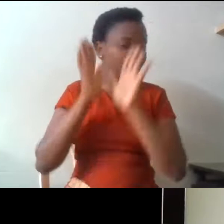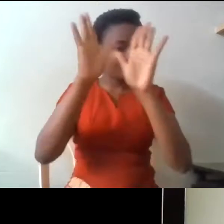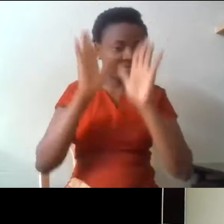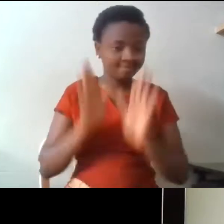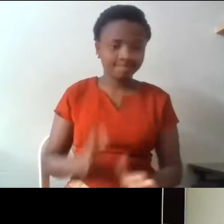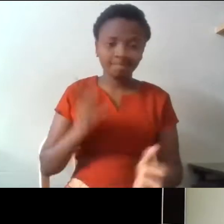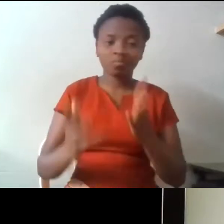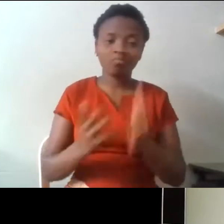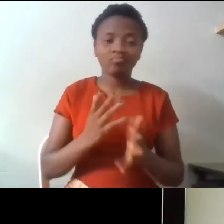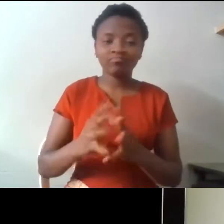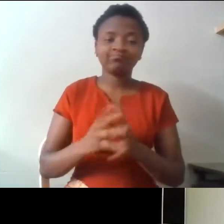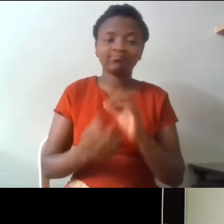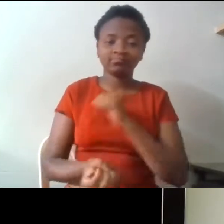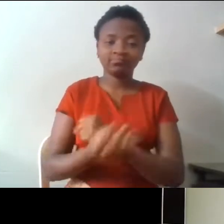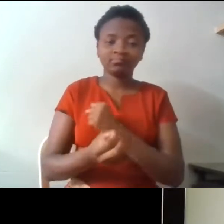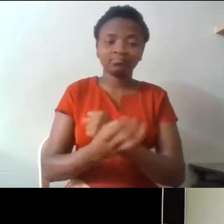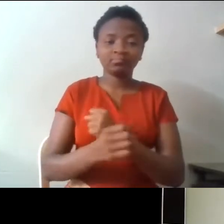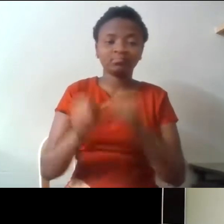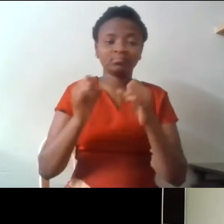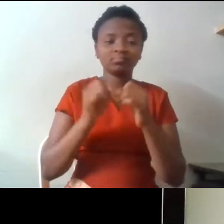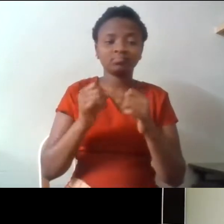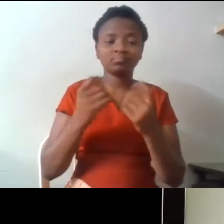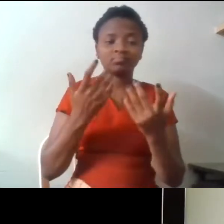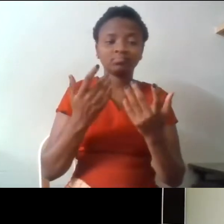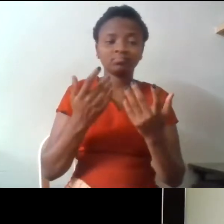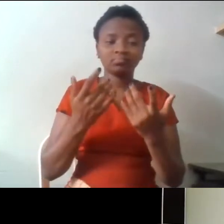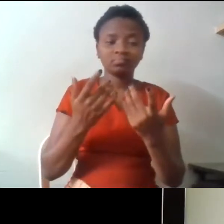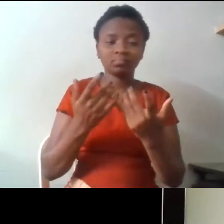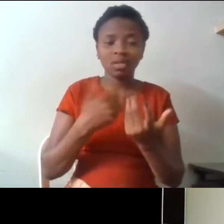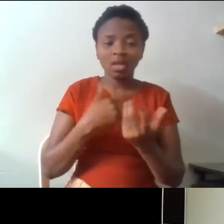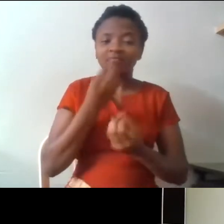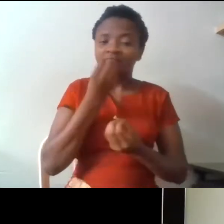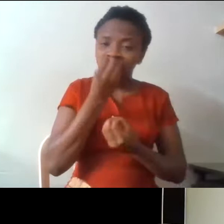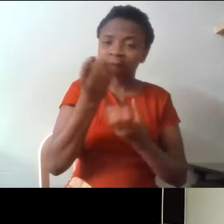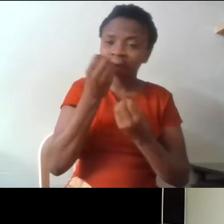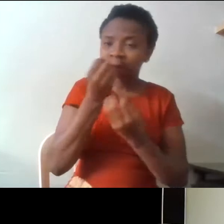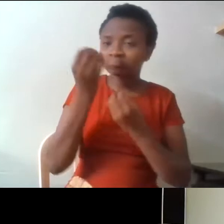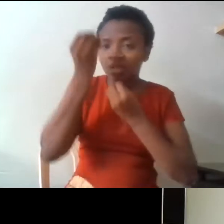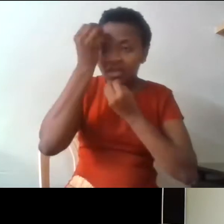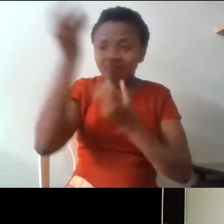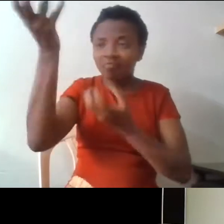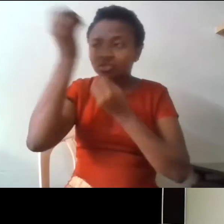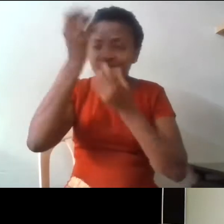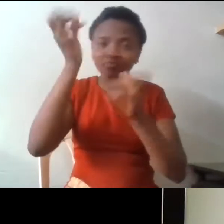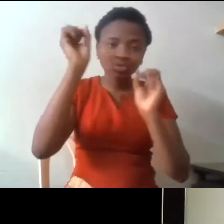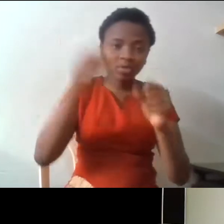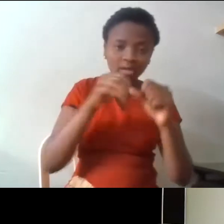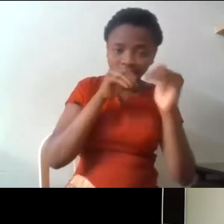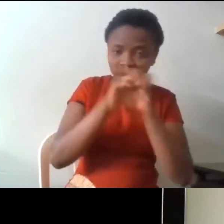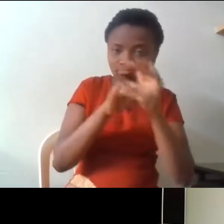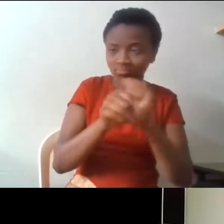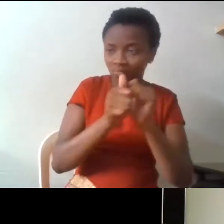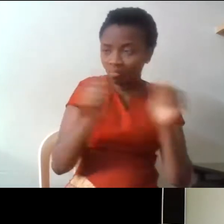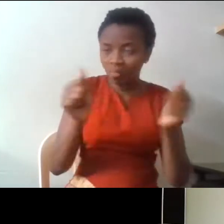assessments, highlighting where there are gaps, such as the lack of accessible information, lack of access to services, and so on.